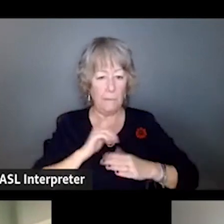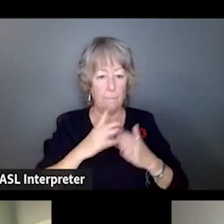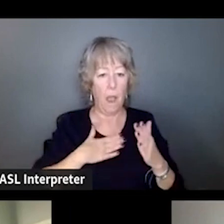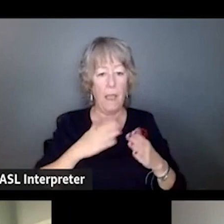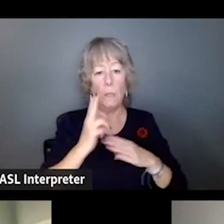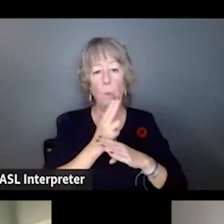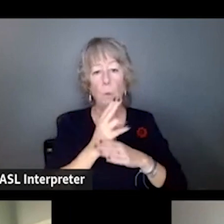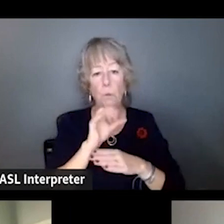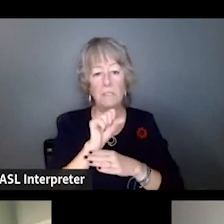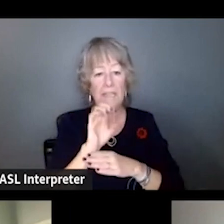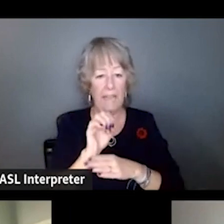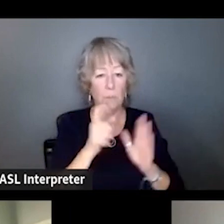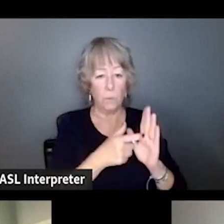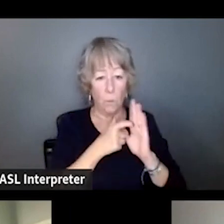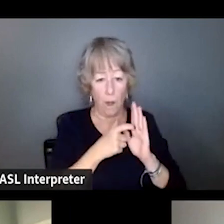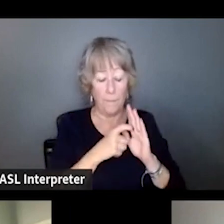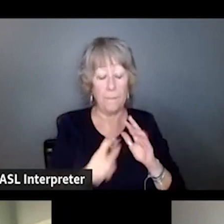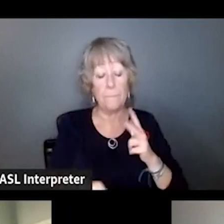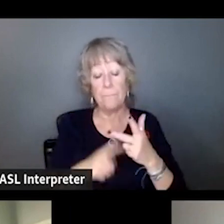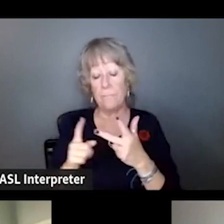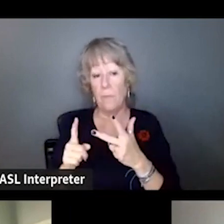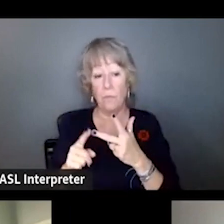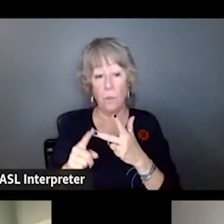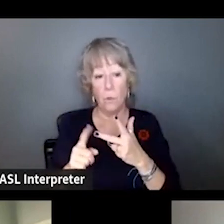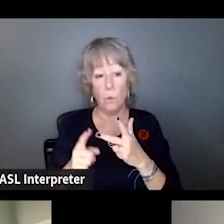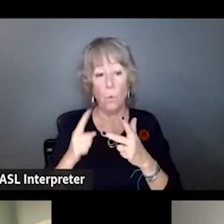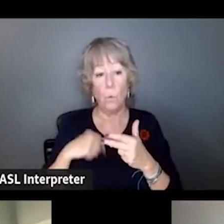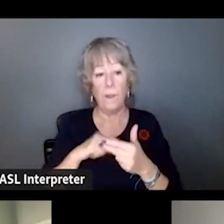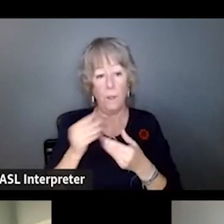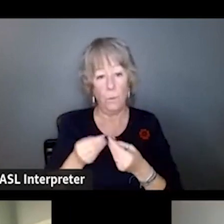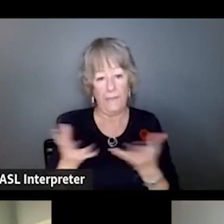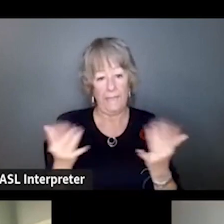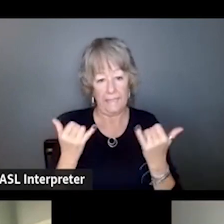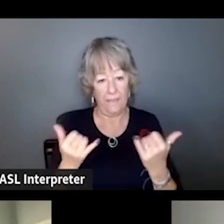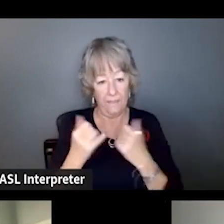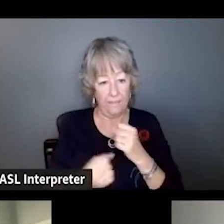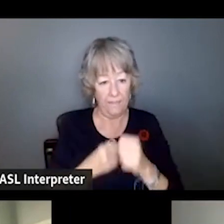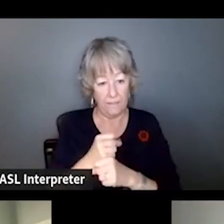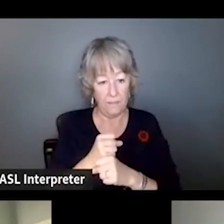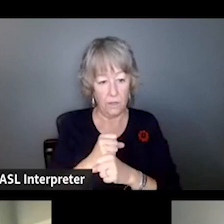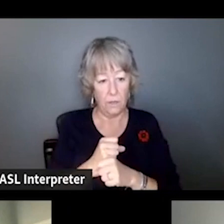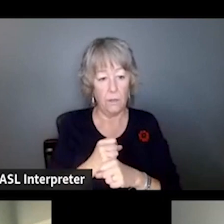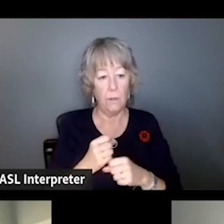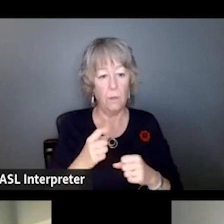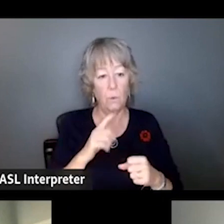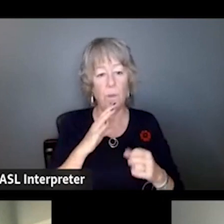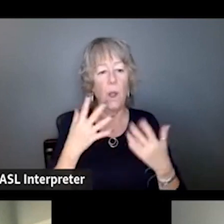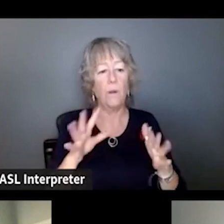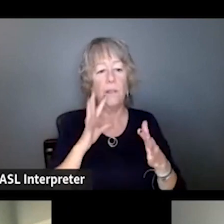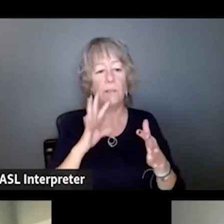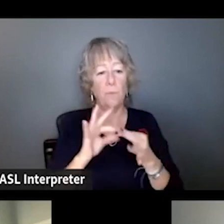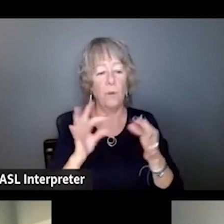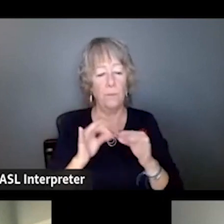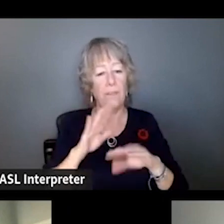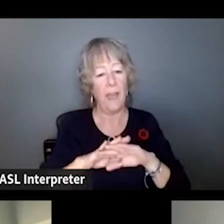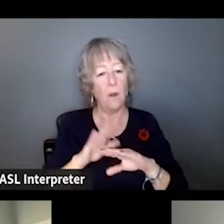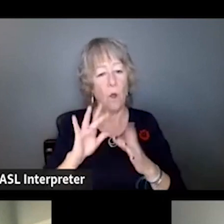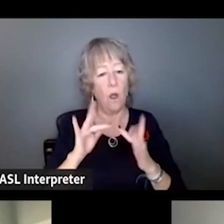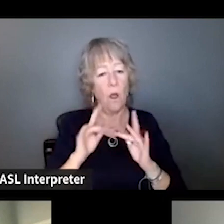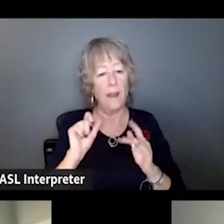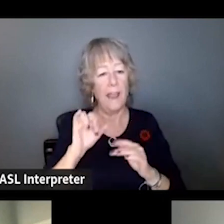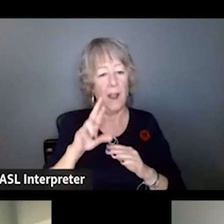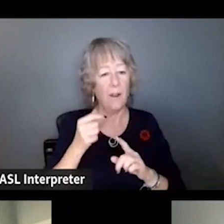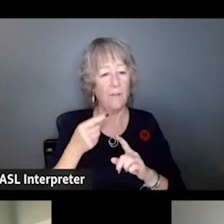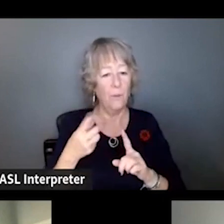requirement. And there's the third, which we released this year, and we spoke about that on air a couple months